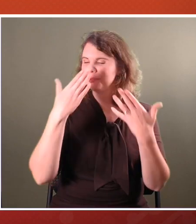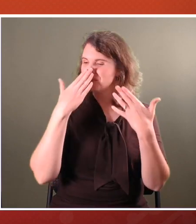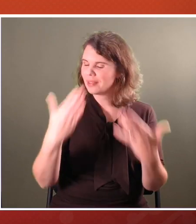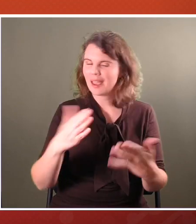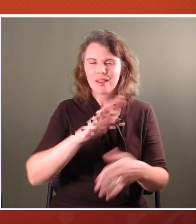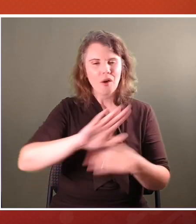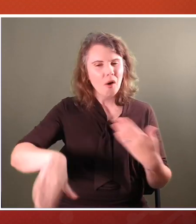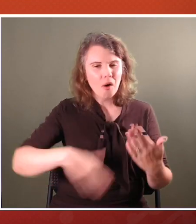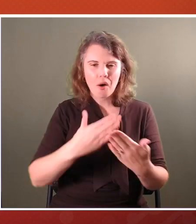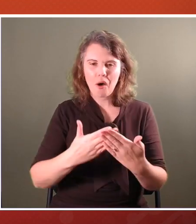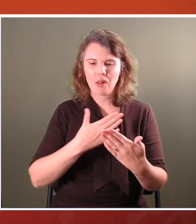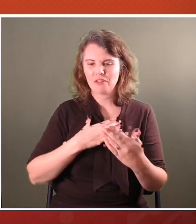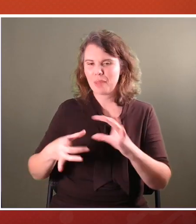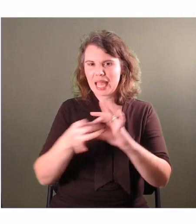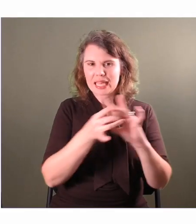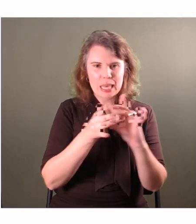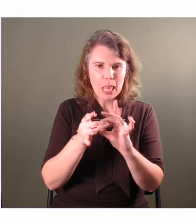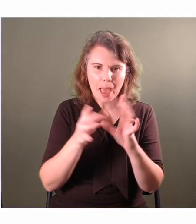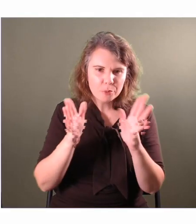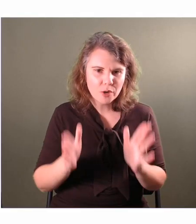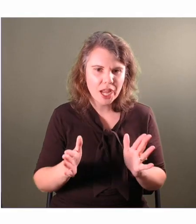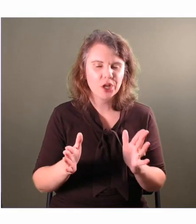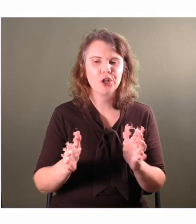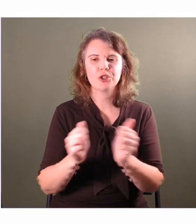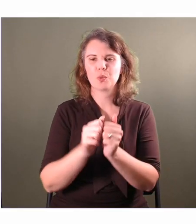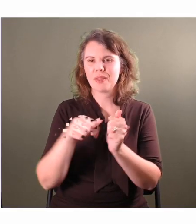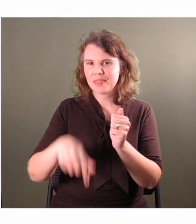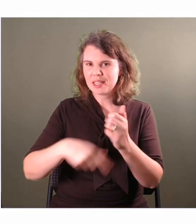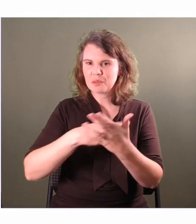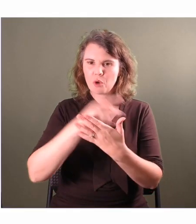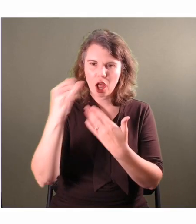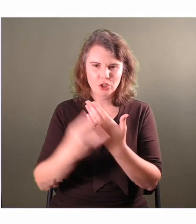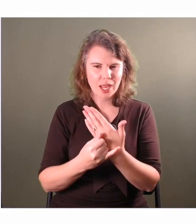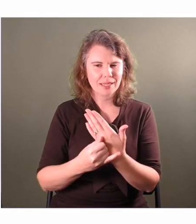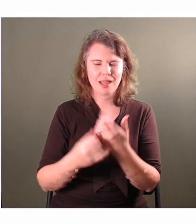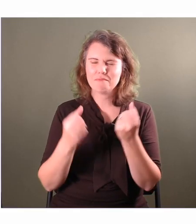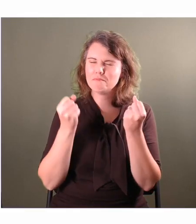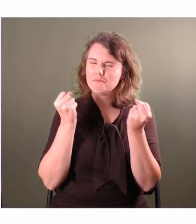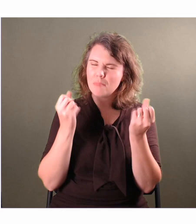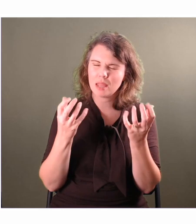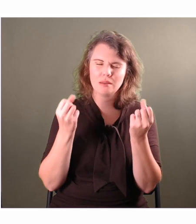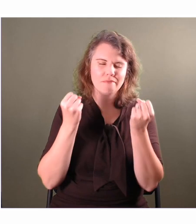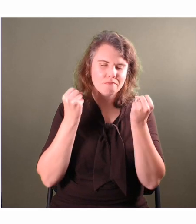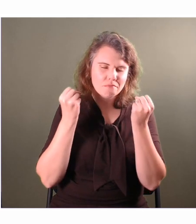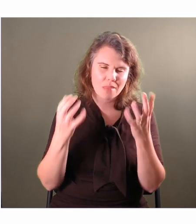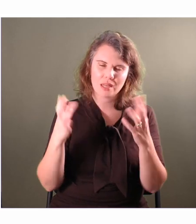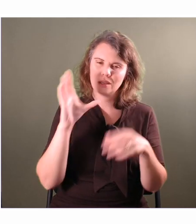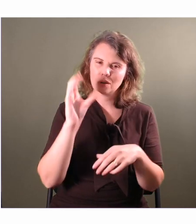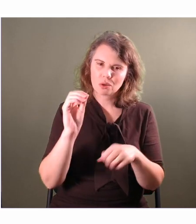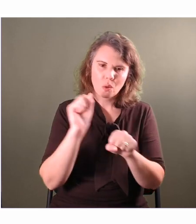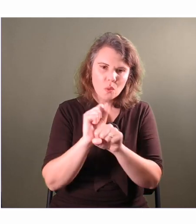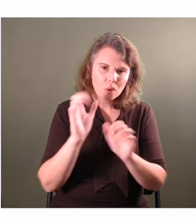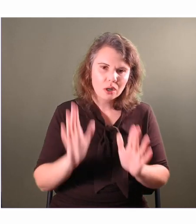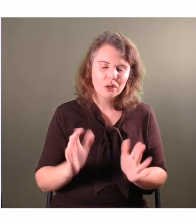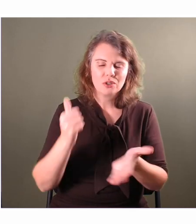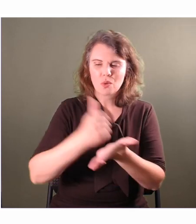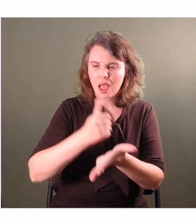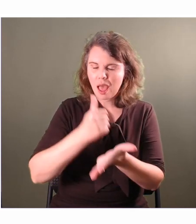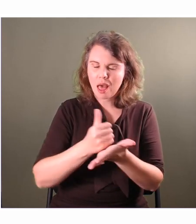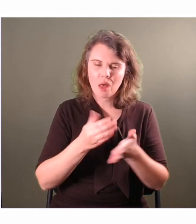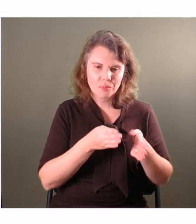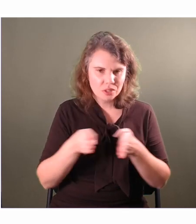thank all of my collaborators on this project and many, many colleagues and other researchers who helped along the